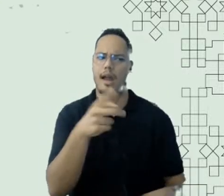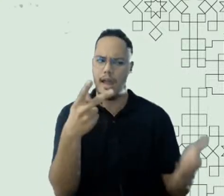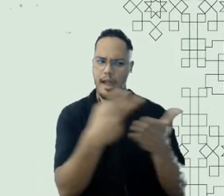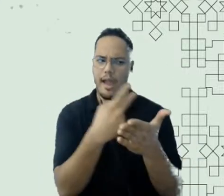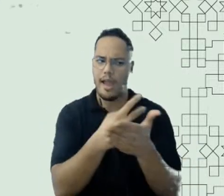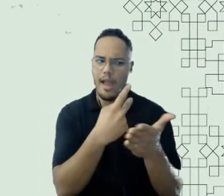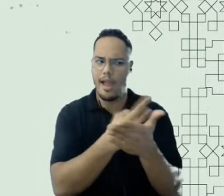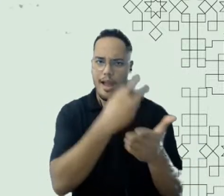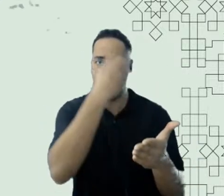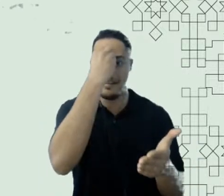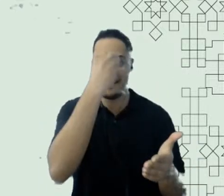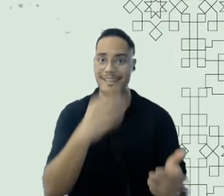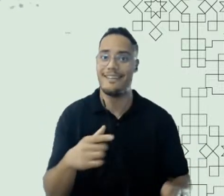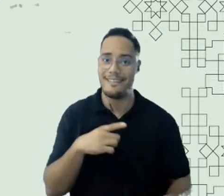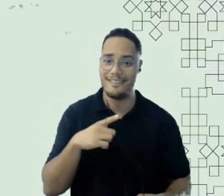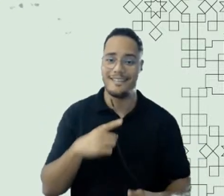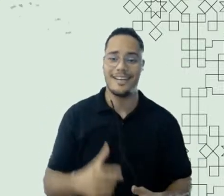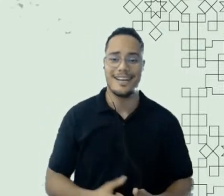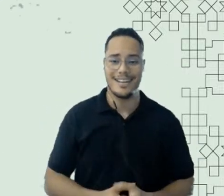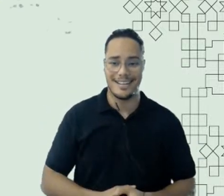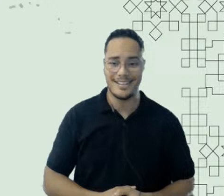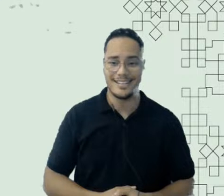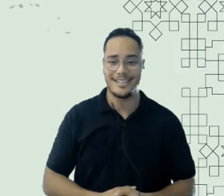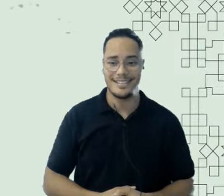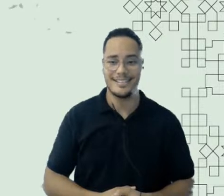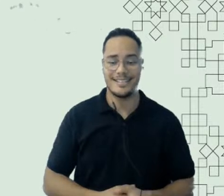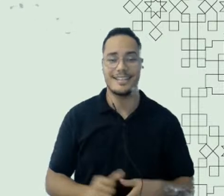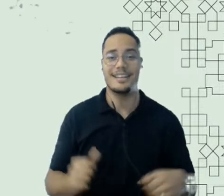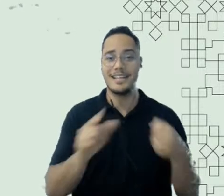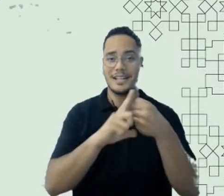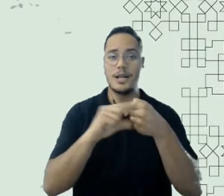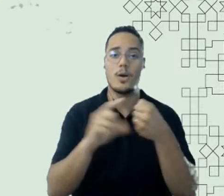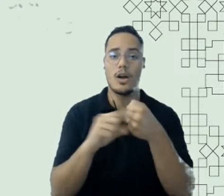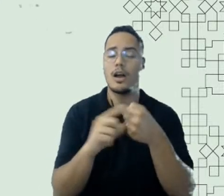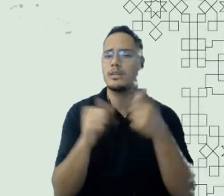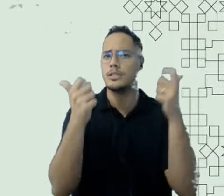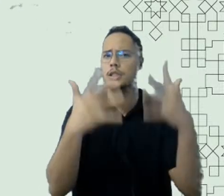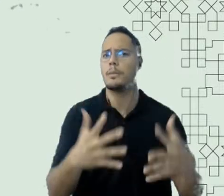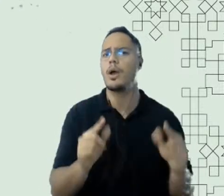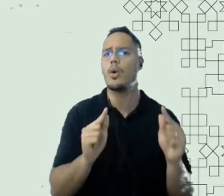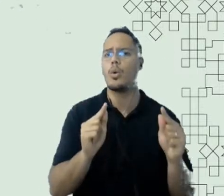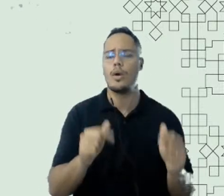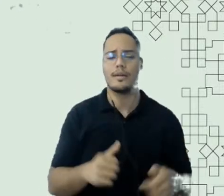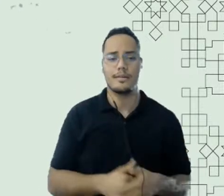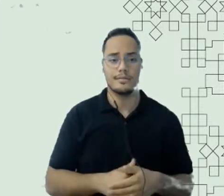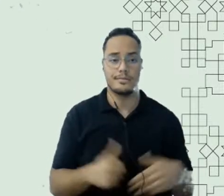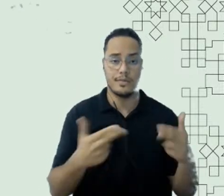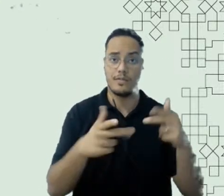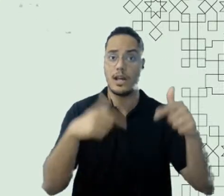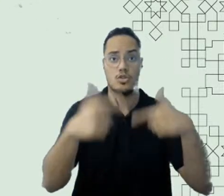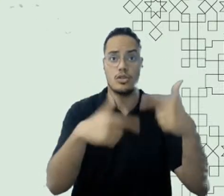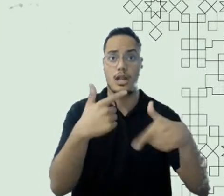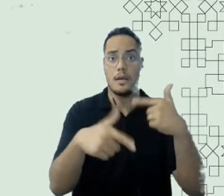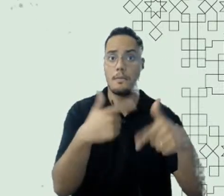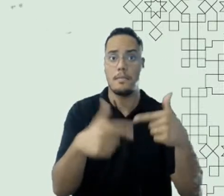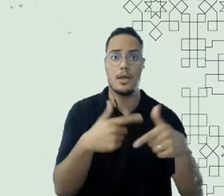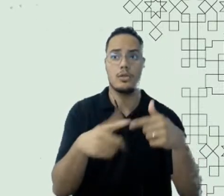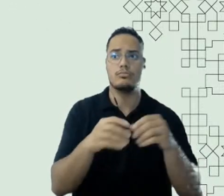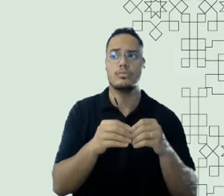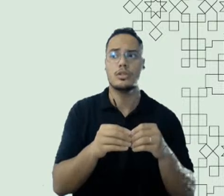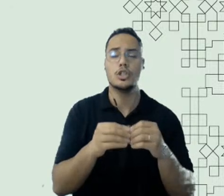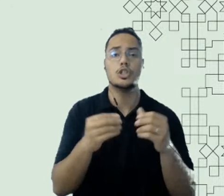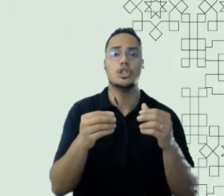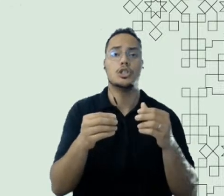call OCSSP, which is a nightmare to remember. But so those are the provider of an information